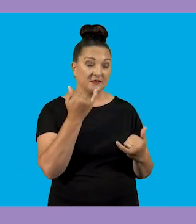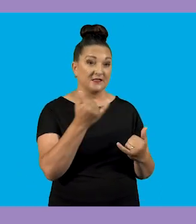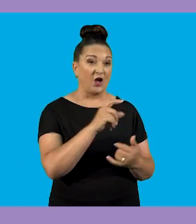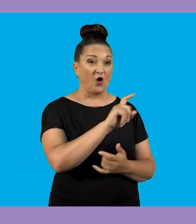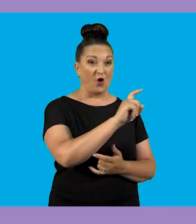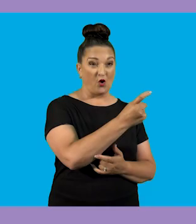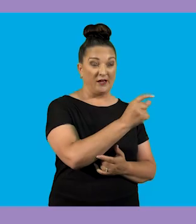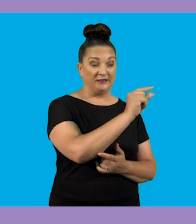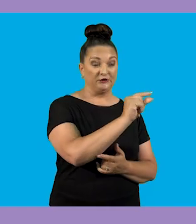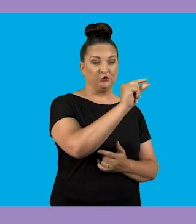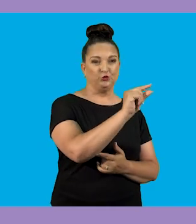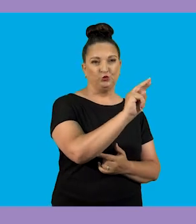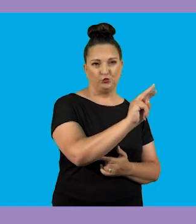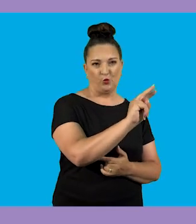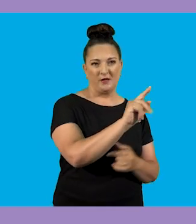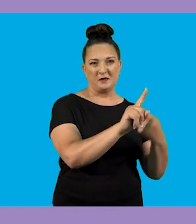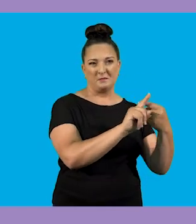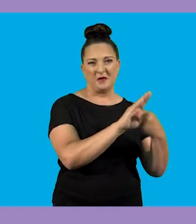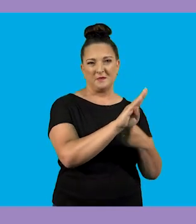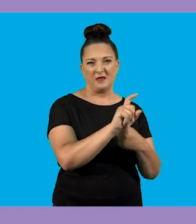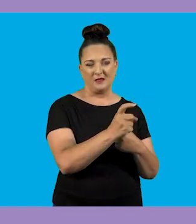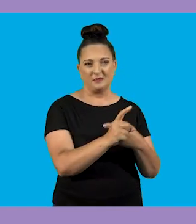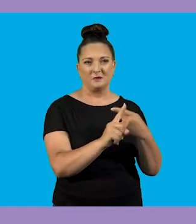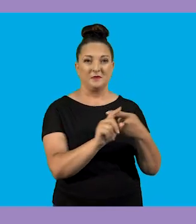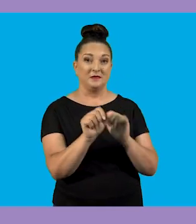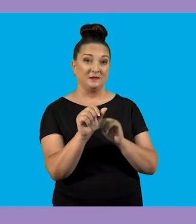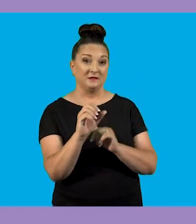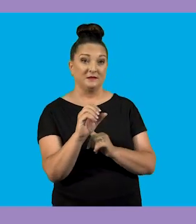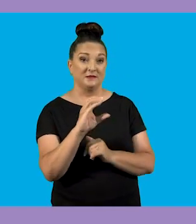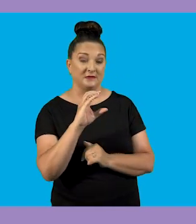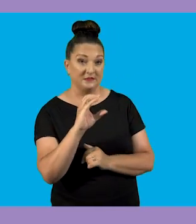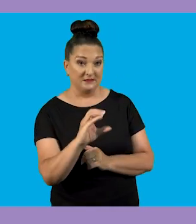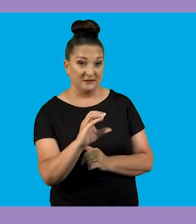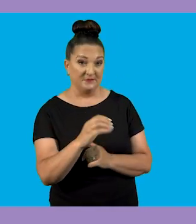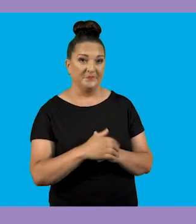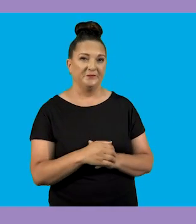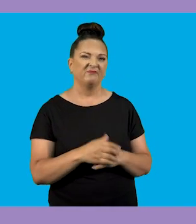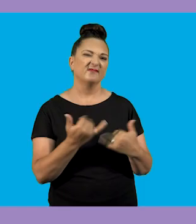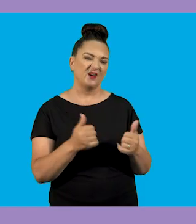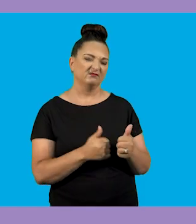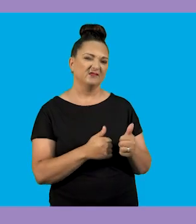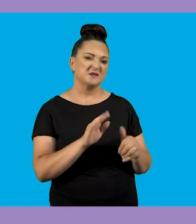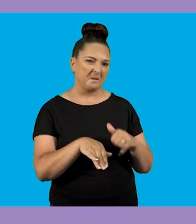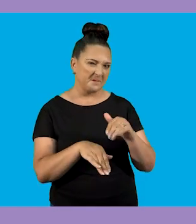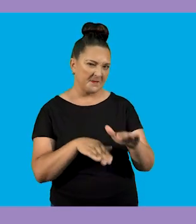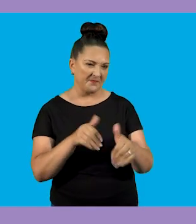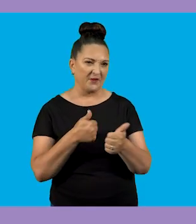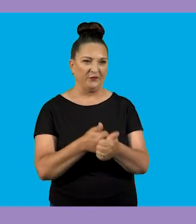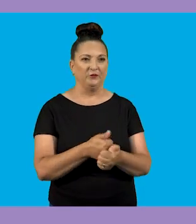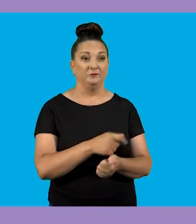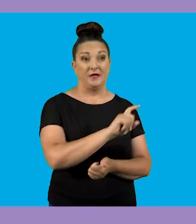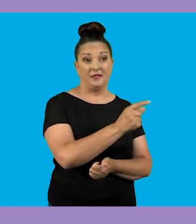x squared plus bx plus c, we follow the following steps. So an example here is x squared